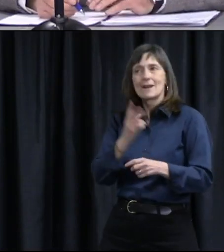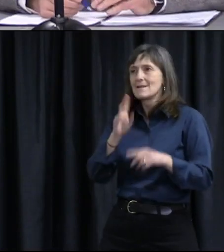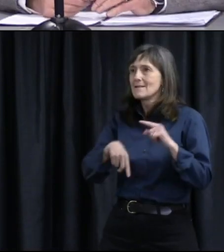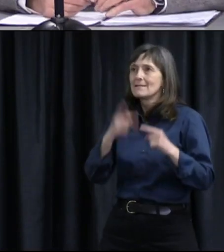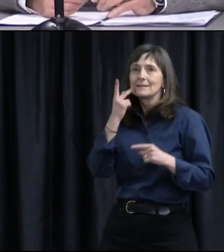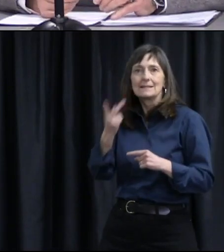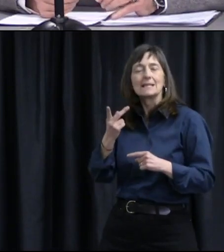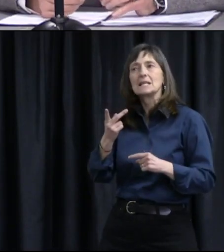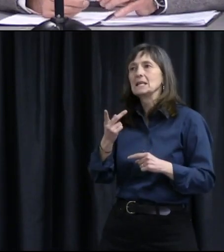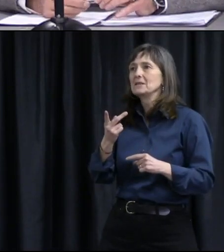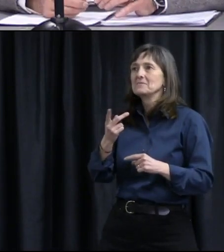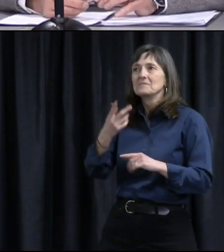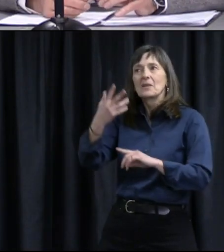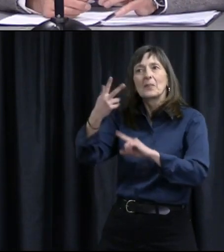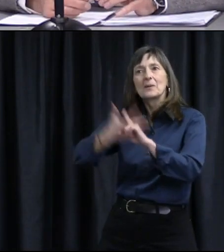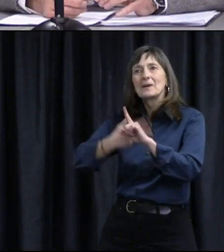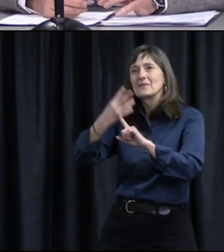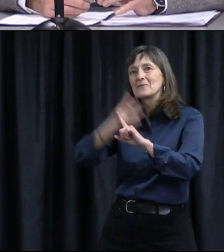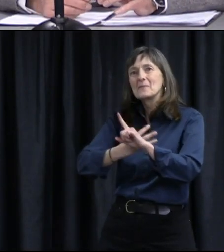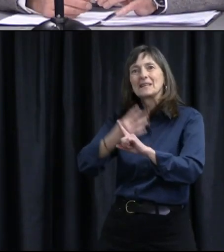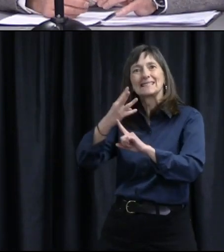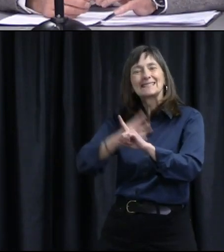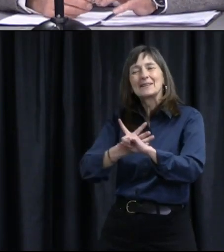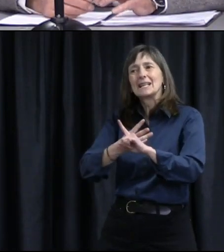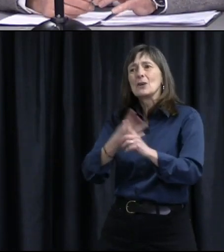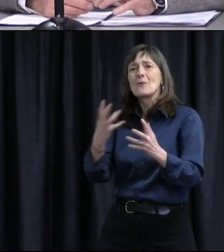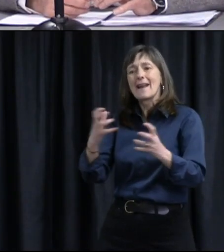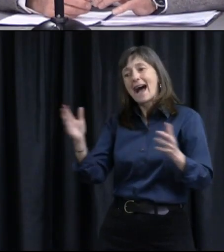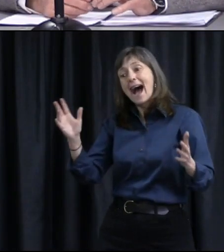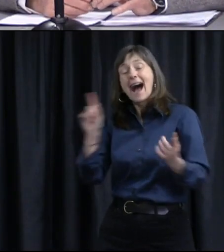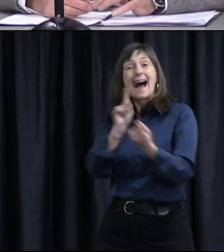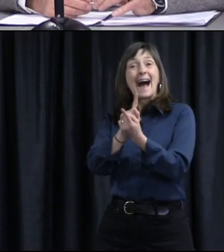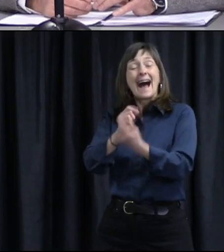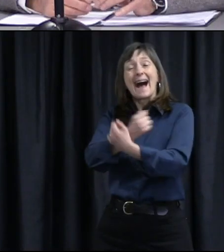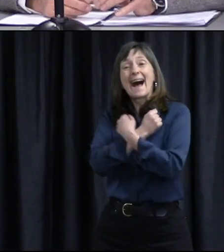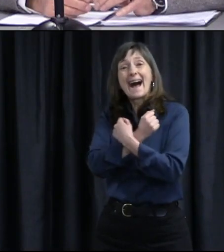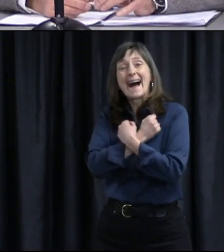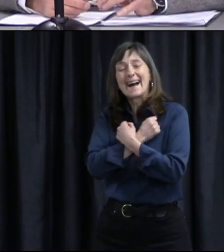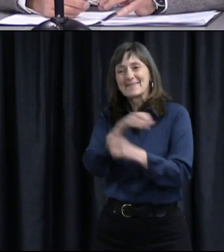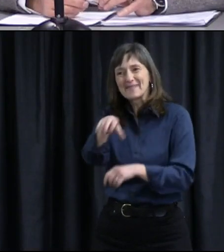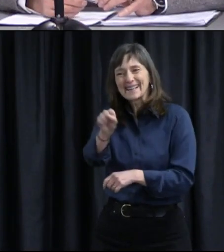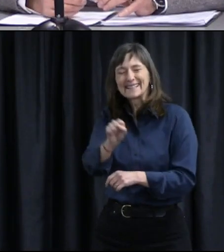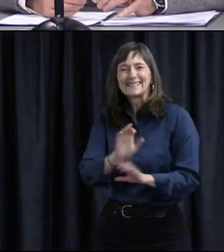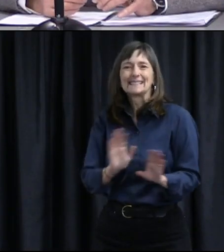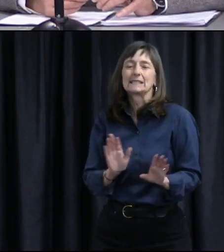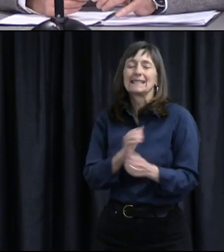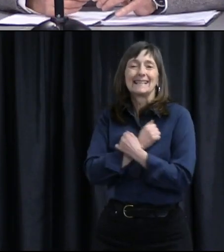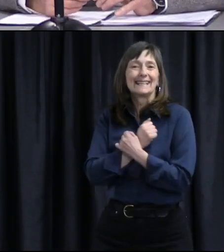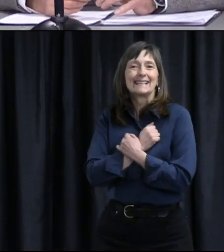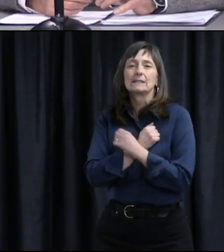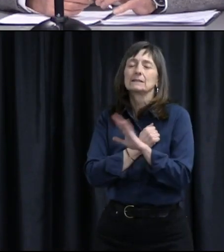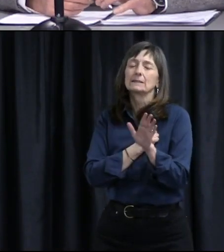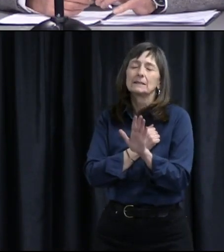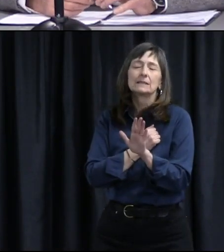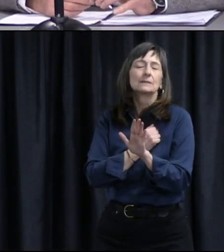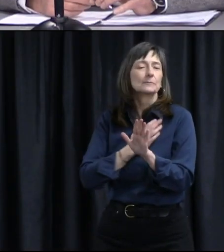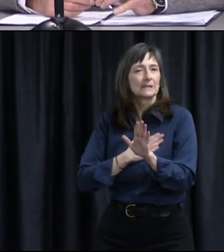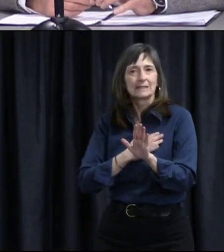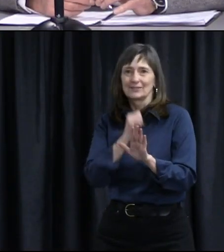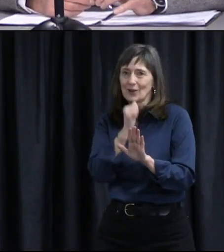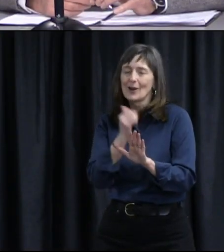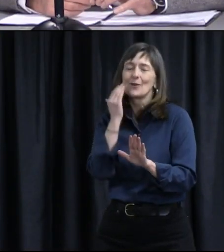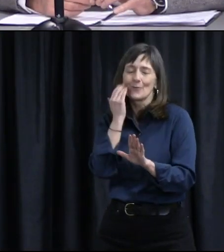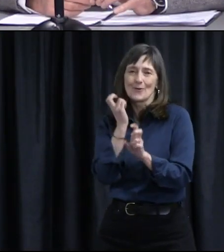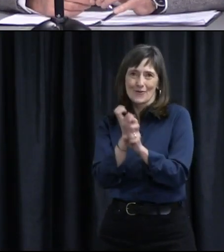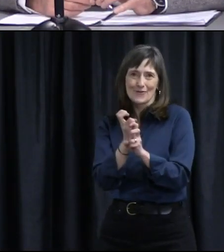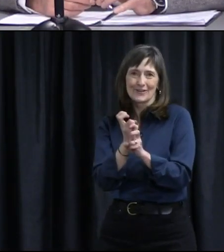them for a while. But these are sensible and responsible actions, as these people then need to go into self-isolation.